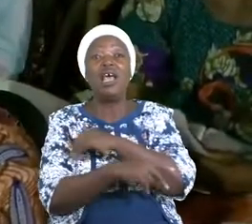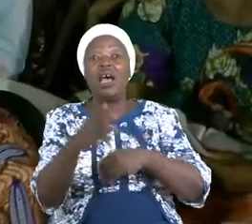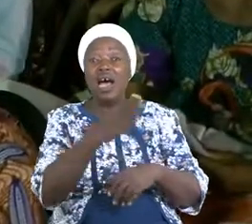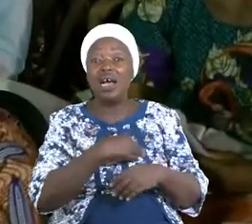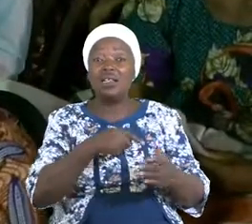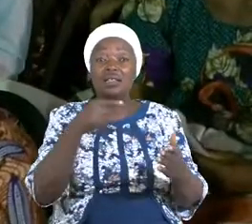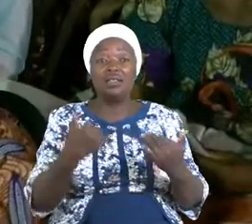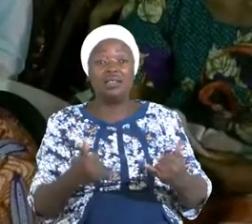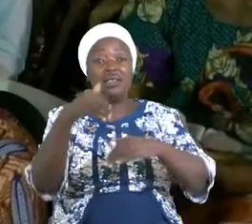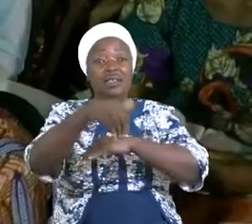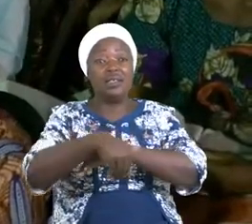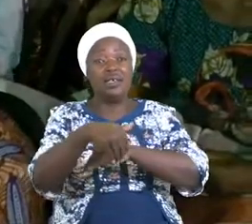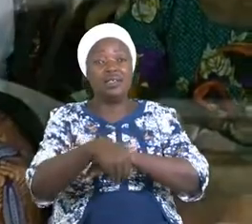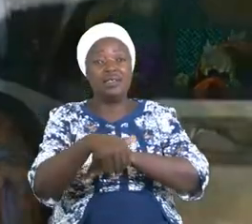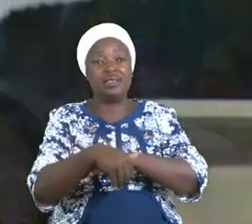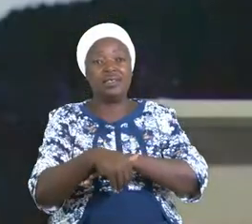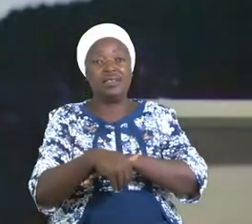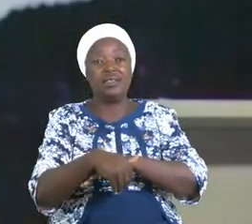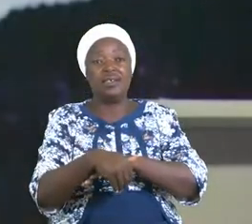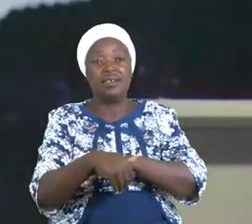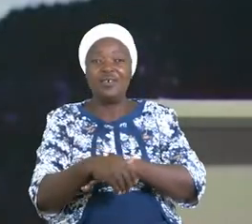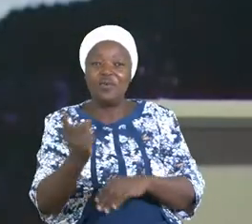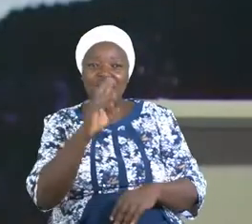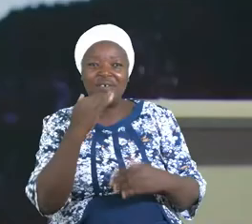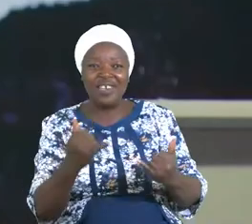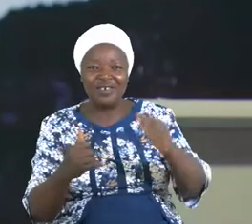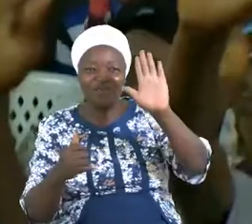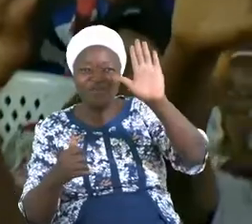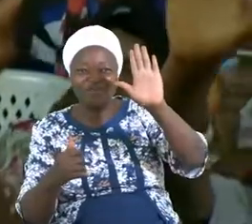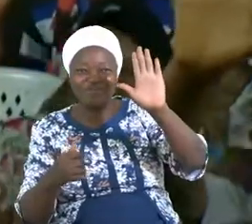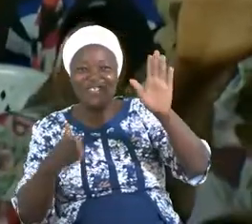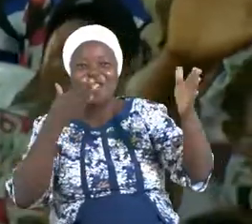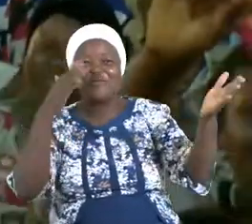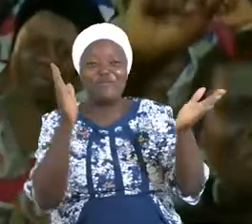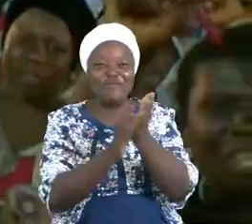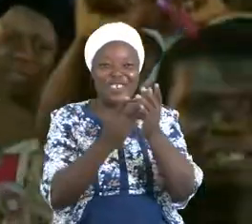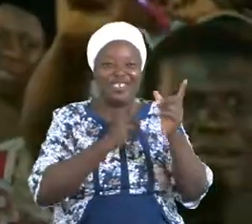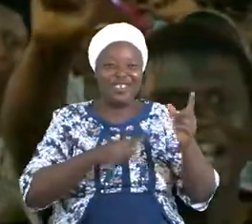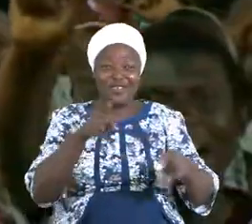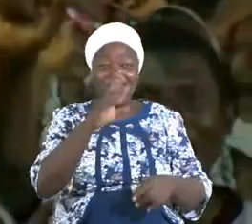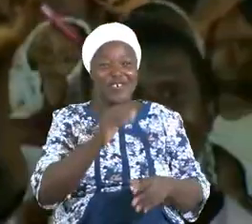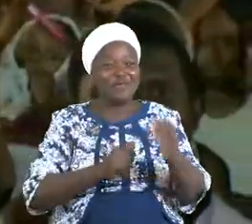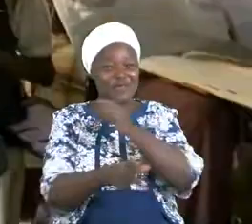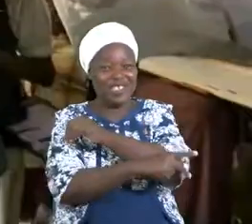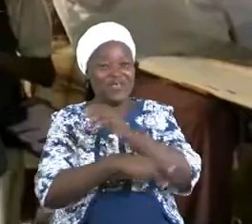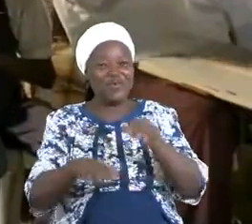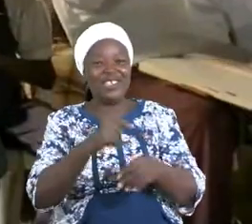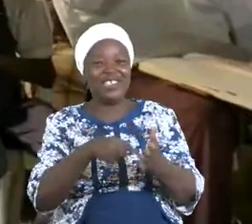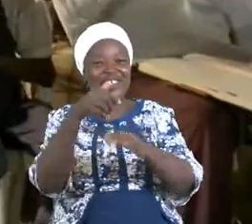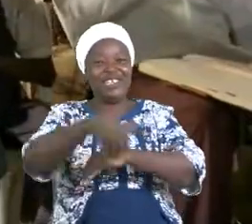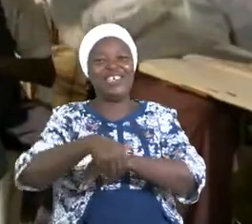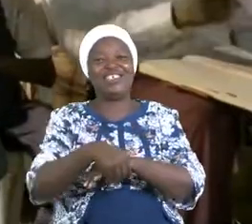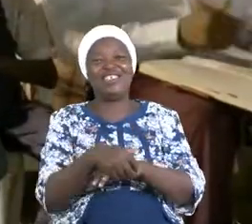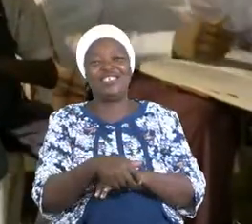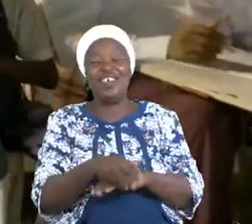tonight, where are you? Praise the Lord, you are passing over tonight. Look at number